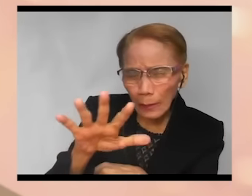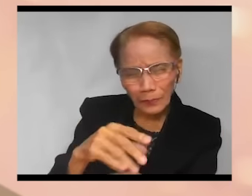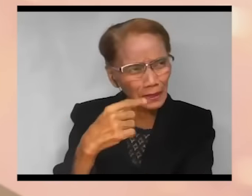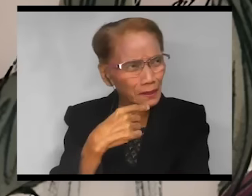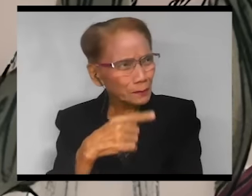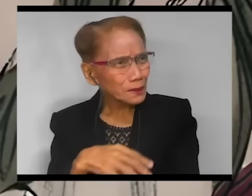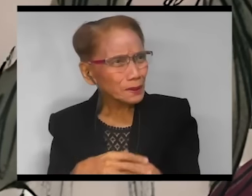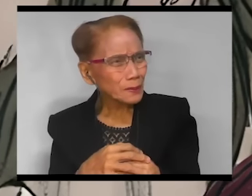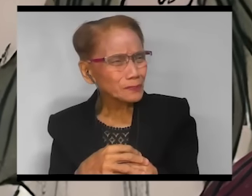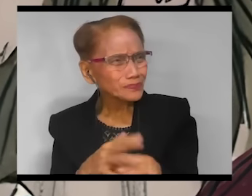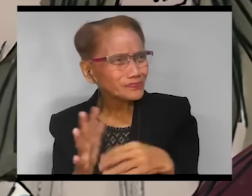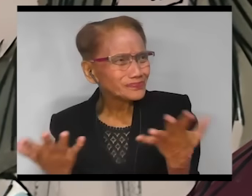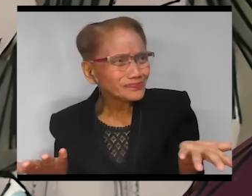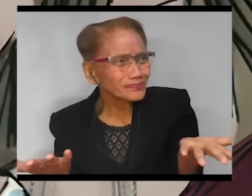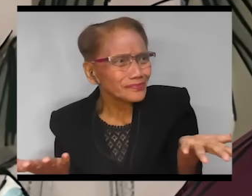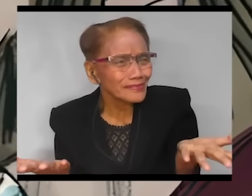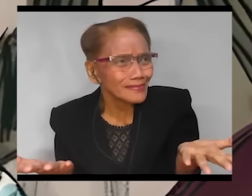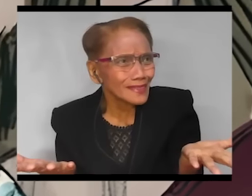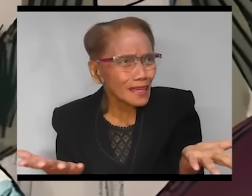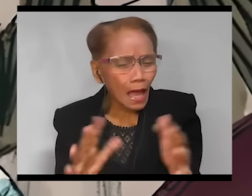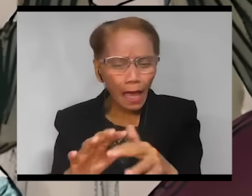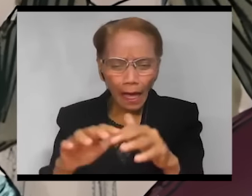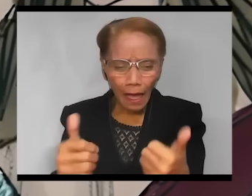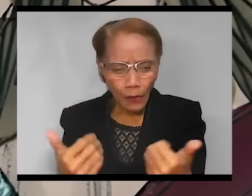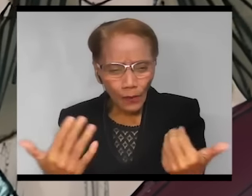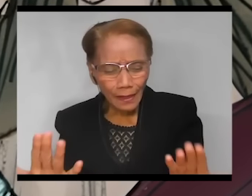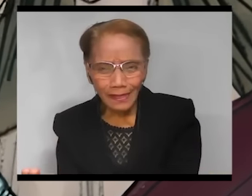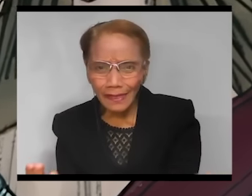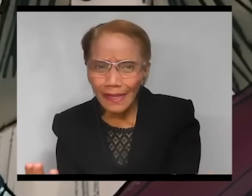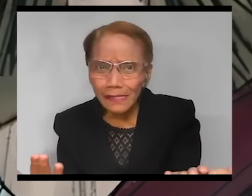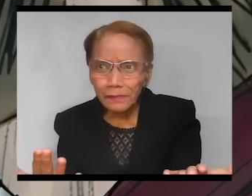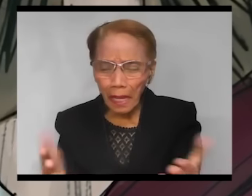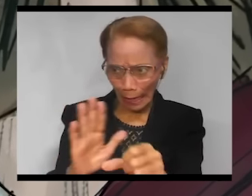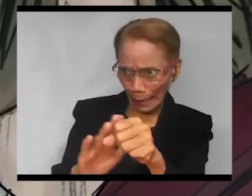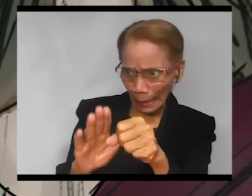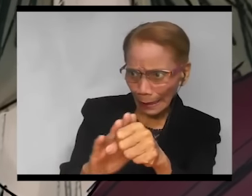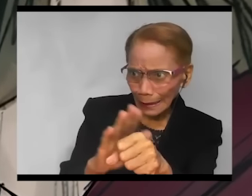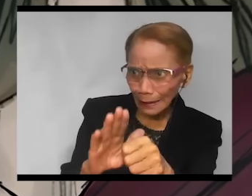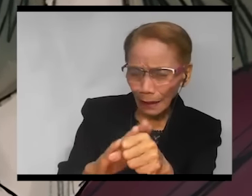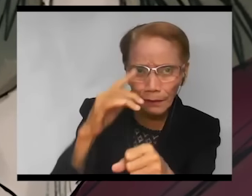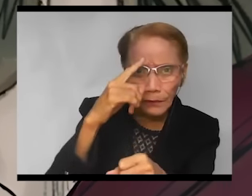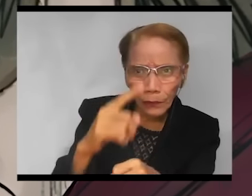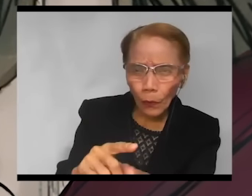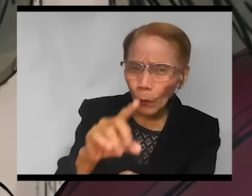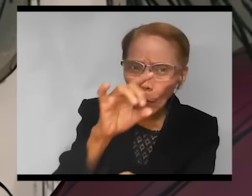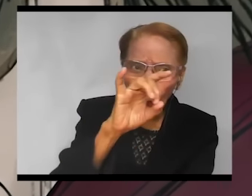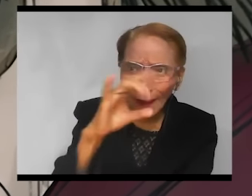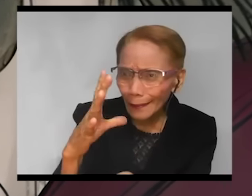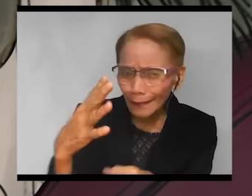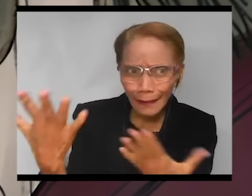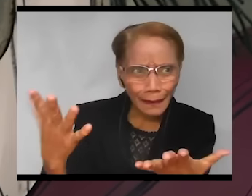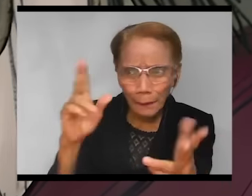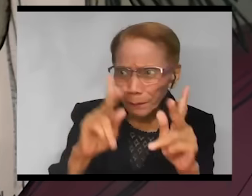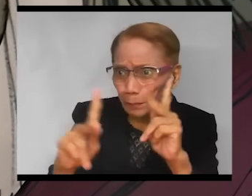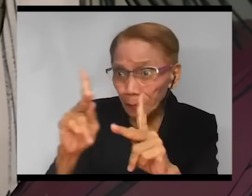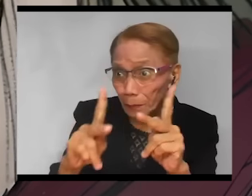calculating. He said, no, how can this be sufficient for 100